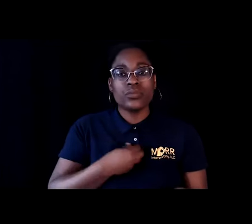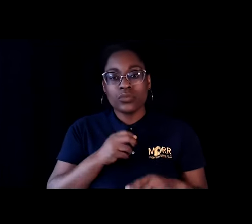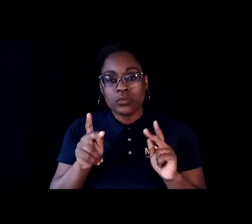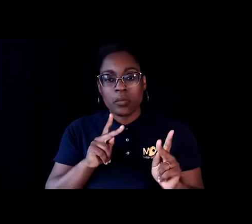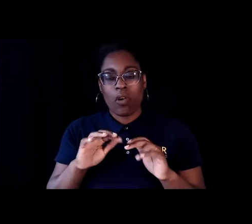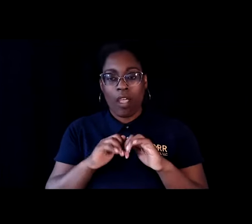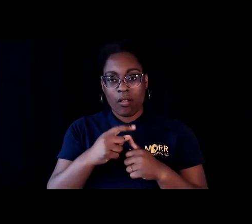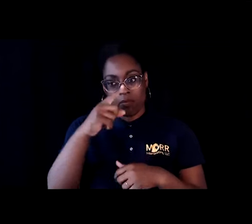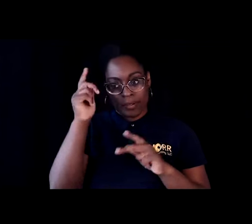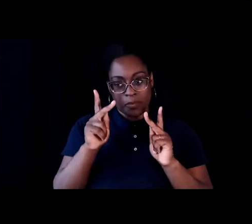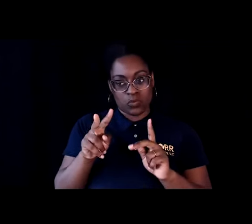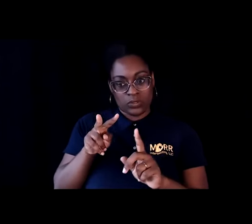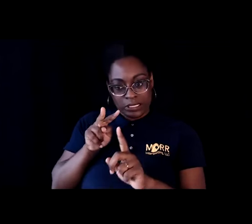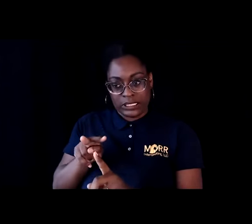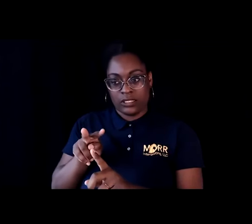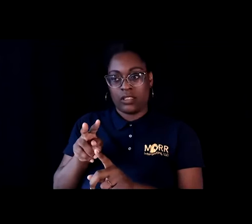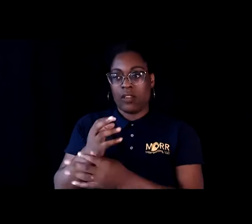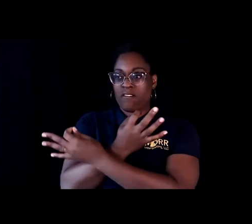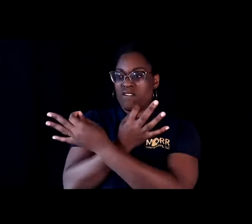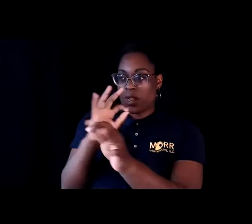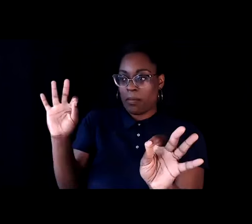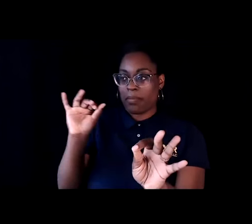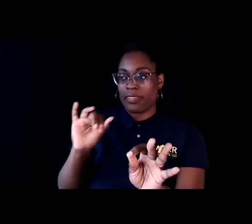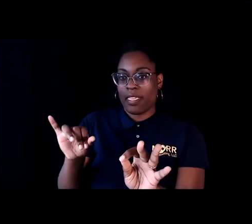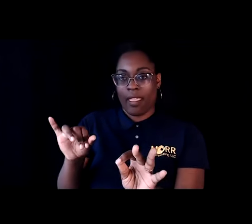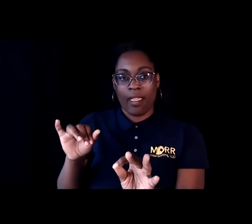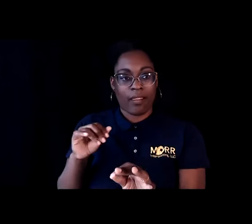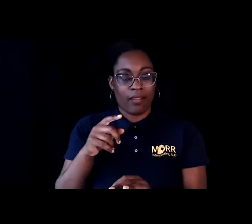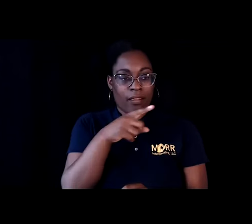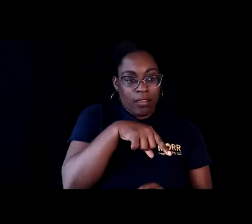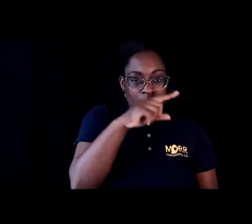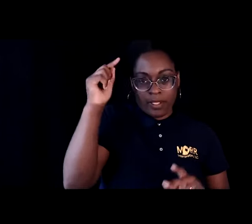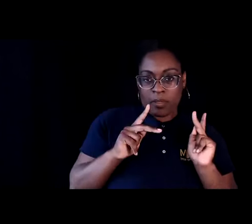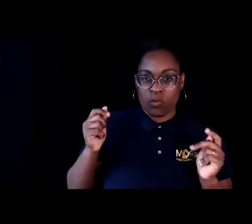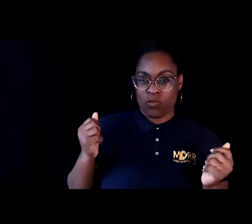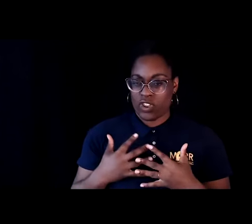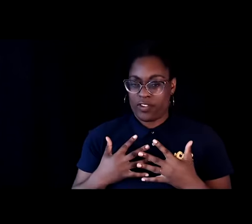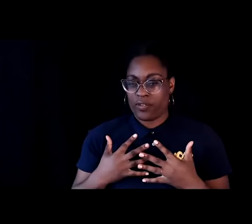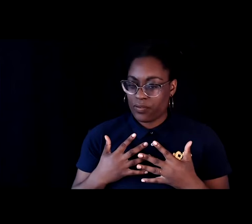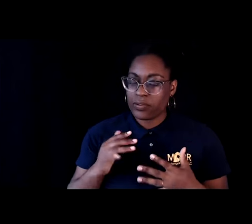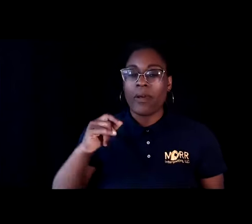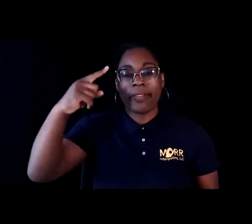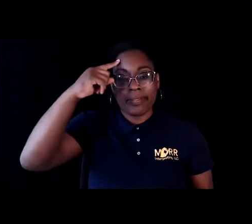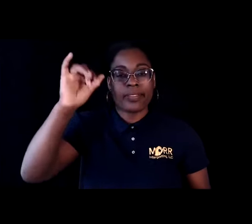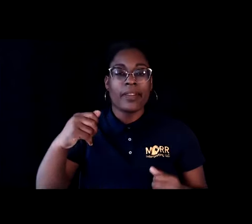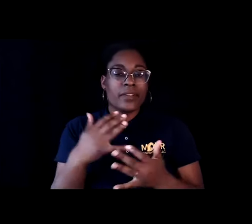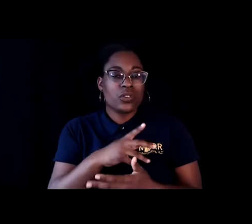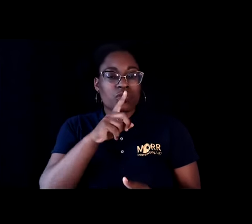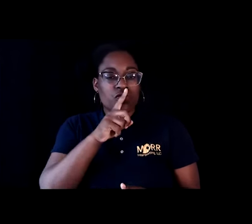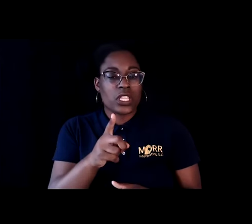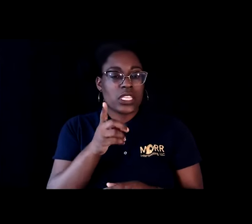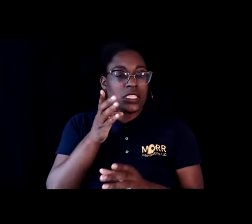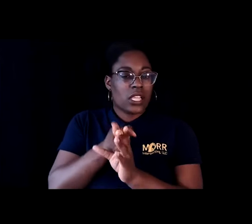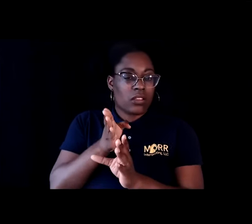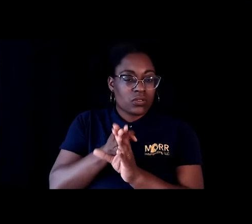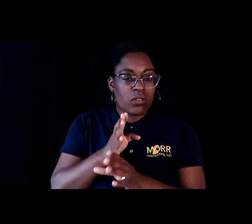a freedom that they fear. And I think that fear is psychological, but I also think it